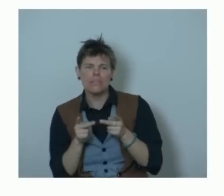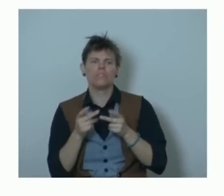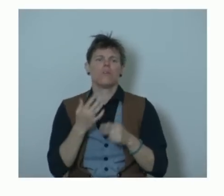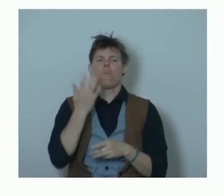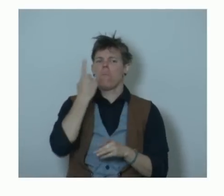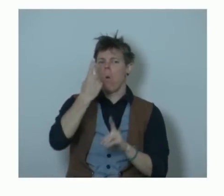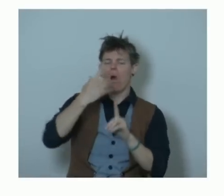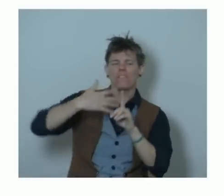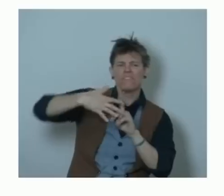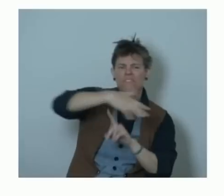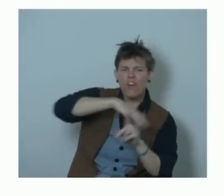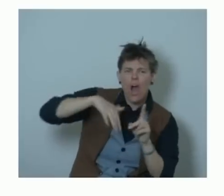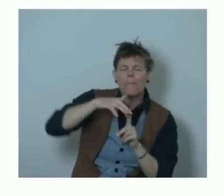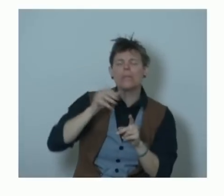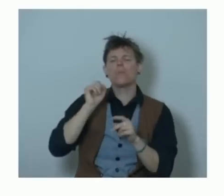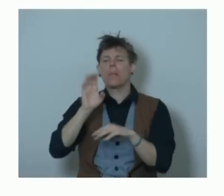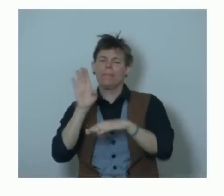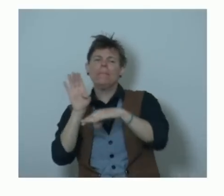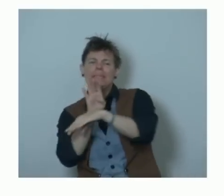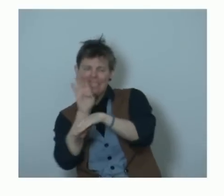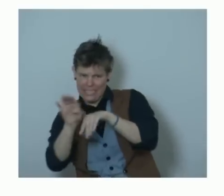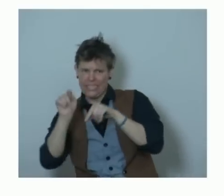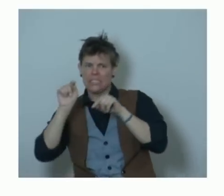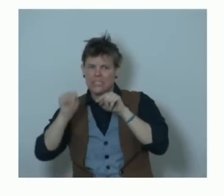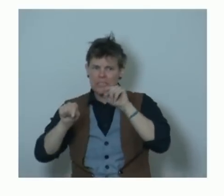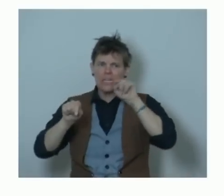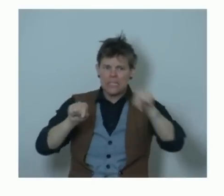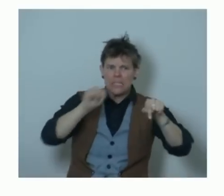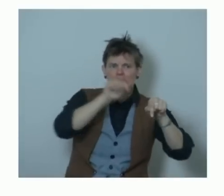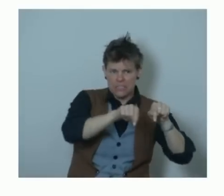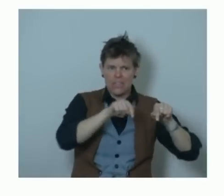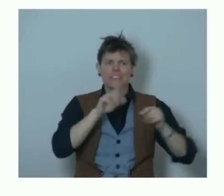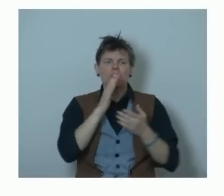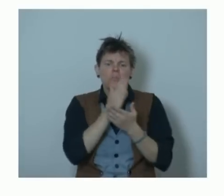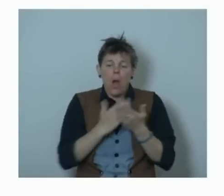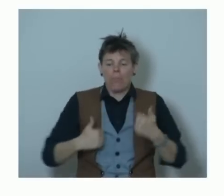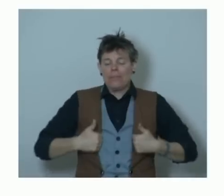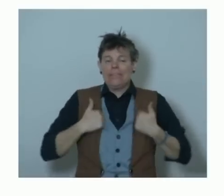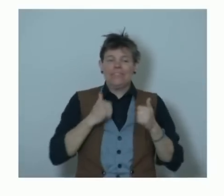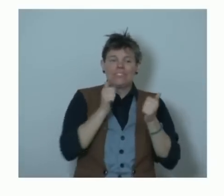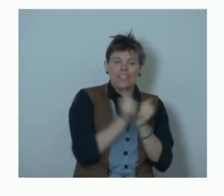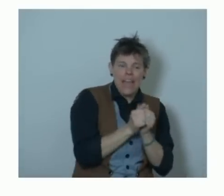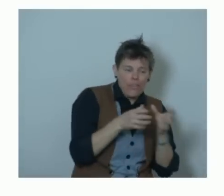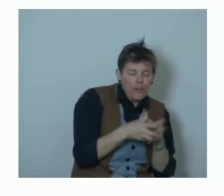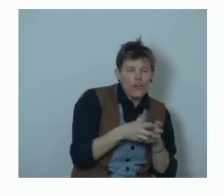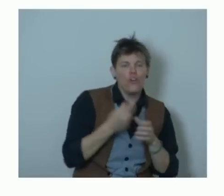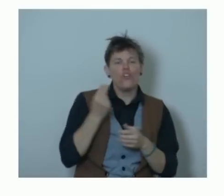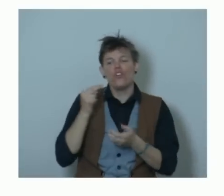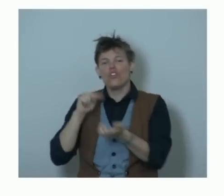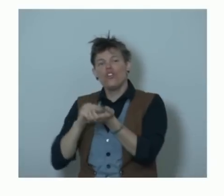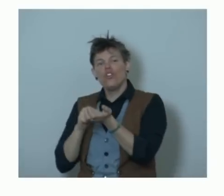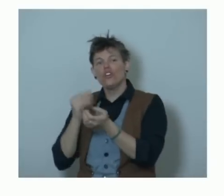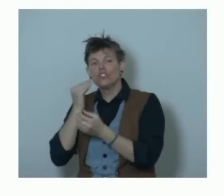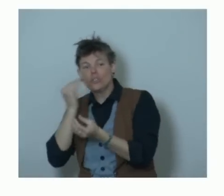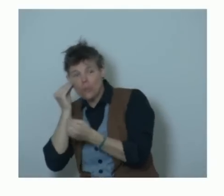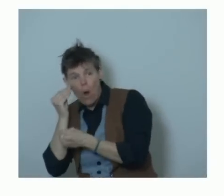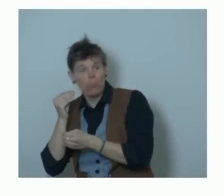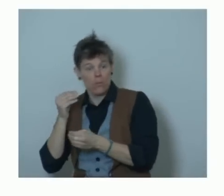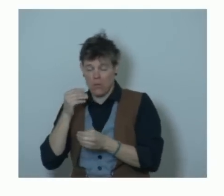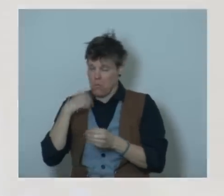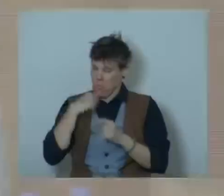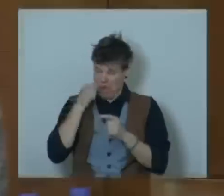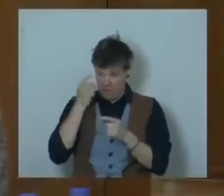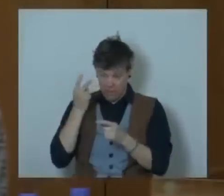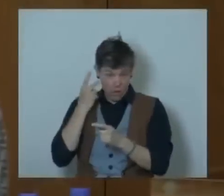in a congregate living facility or a nursing home, we can rush right in and do immediate testing and containment of individuals.